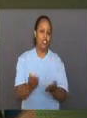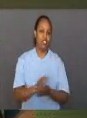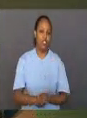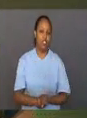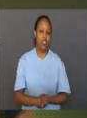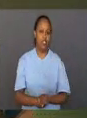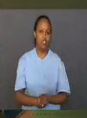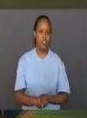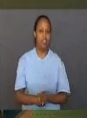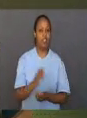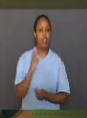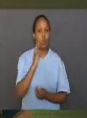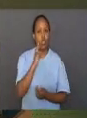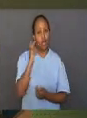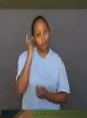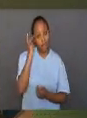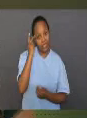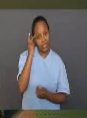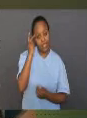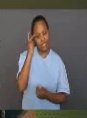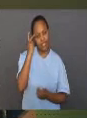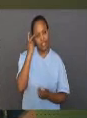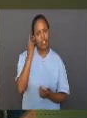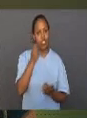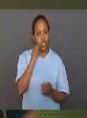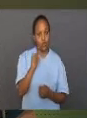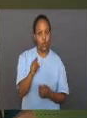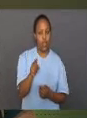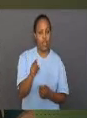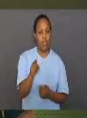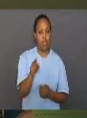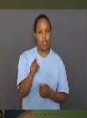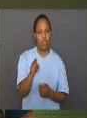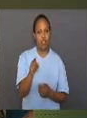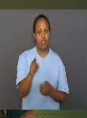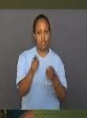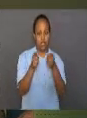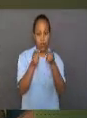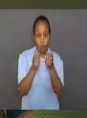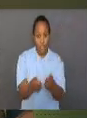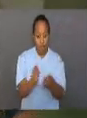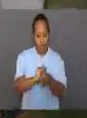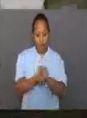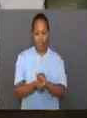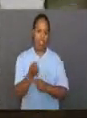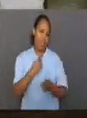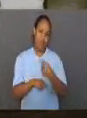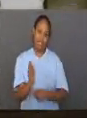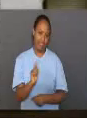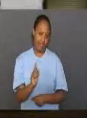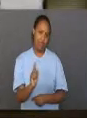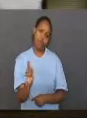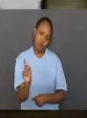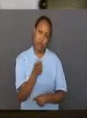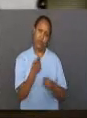Even though Rosa Parks' actions did not create immediate change, she helped